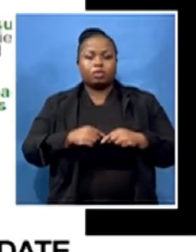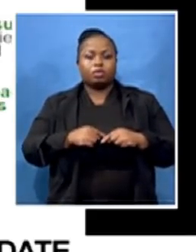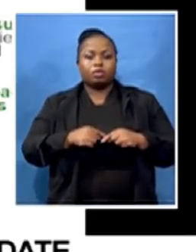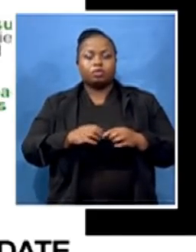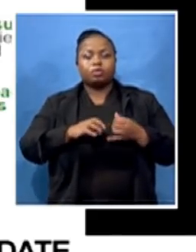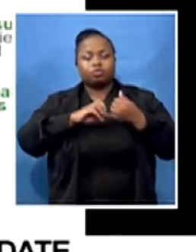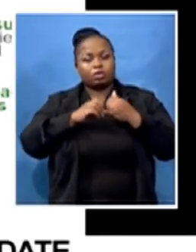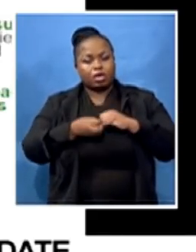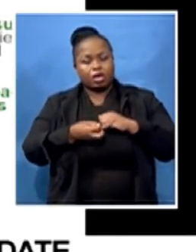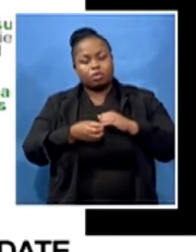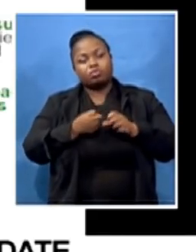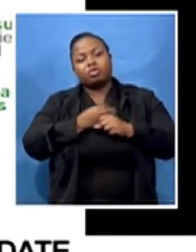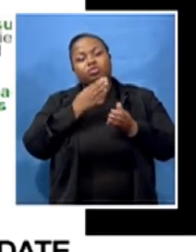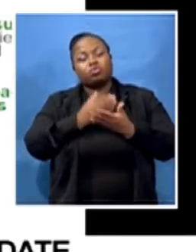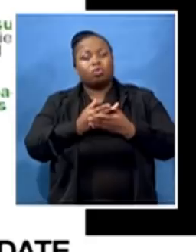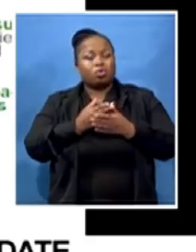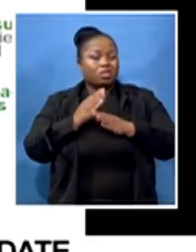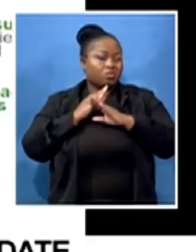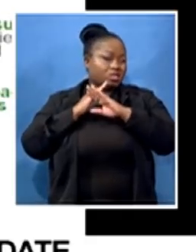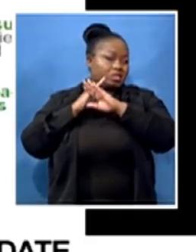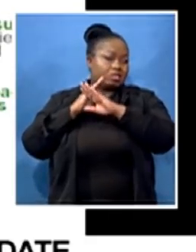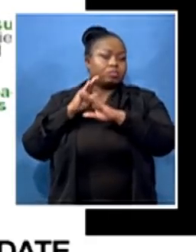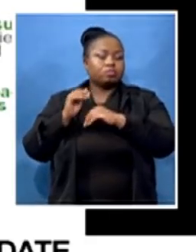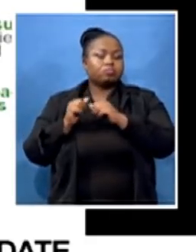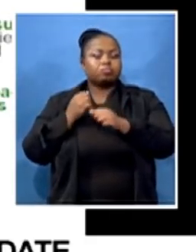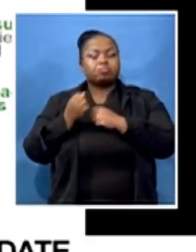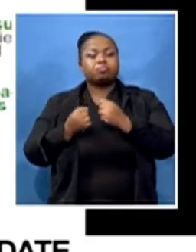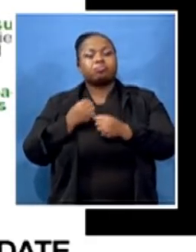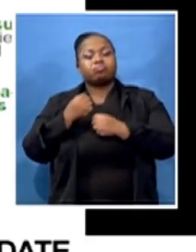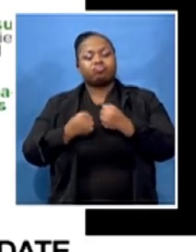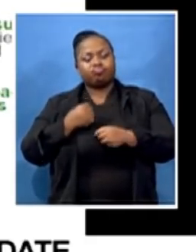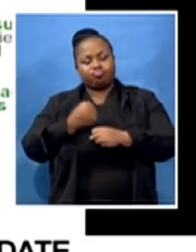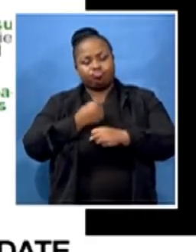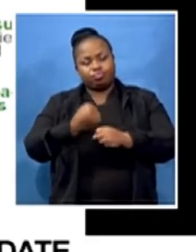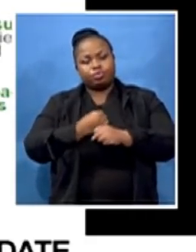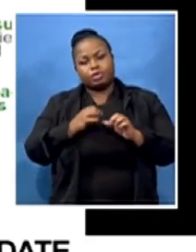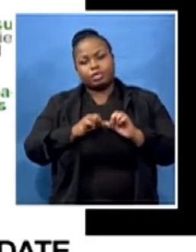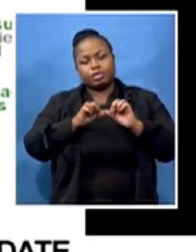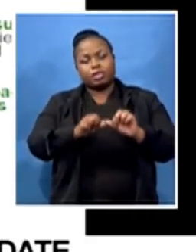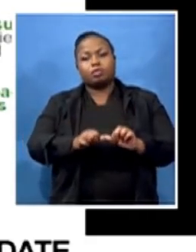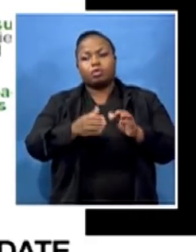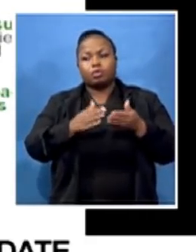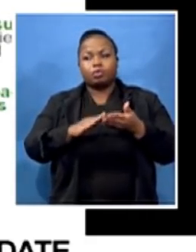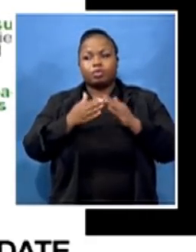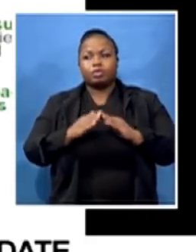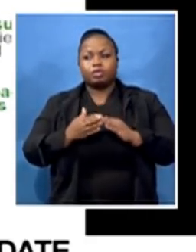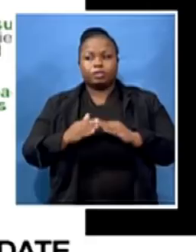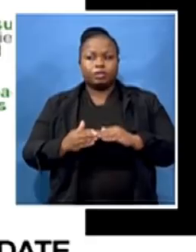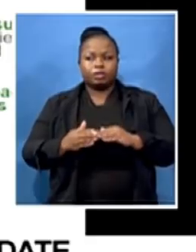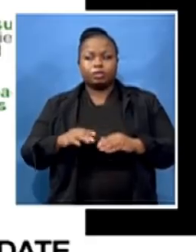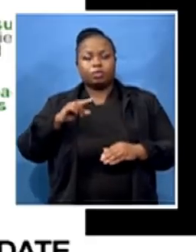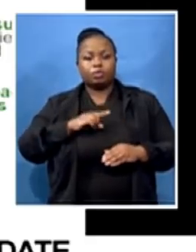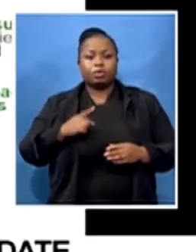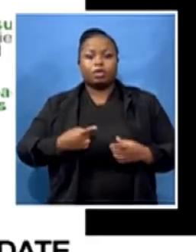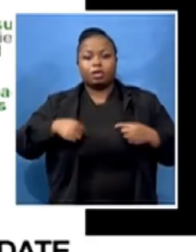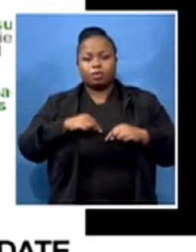and sustainable communities. And as we rebuild the economy, we must also be